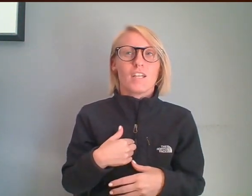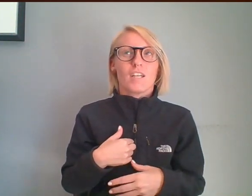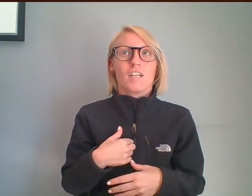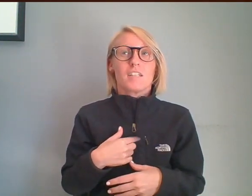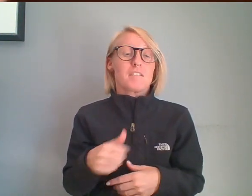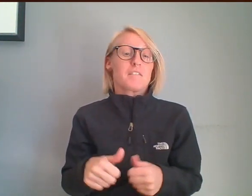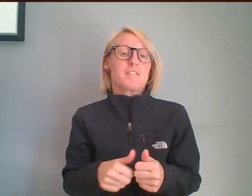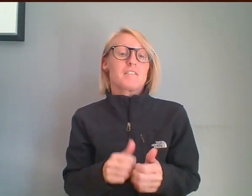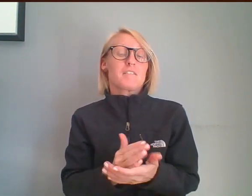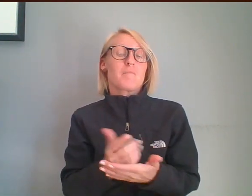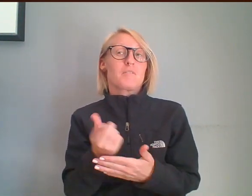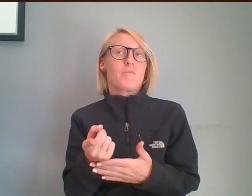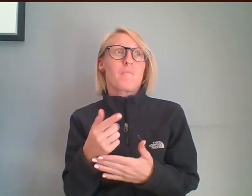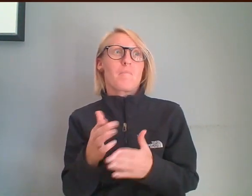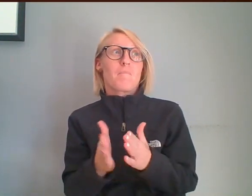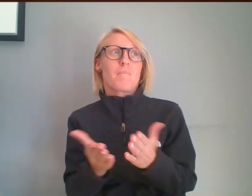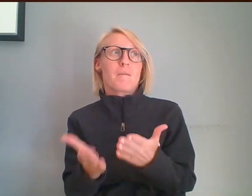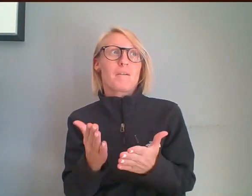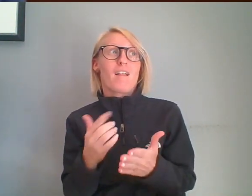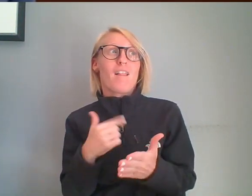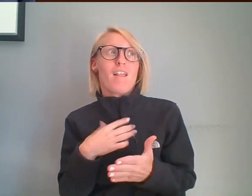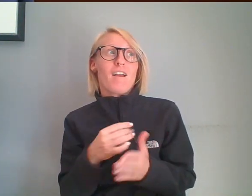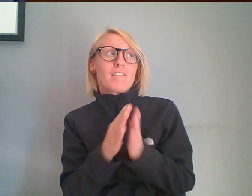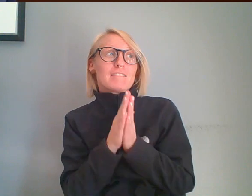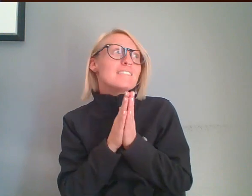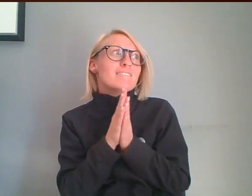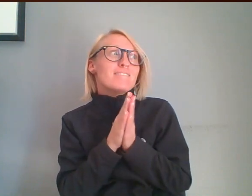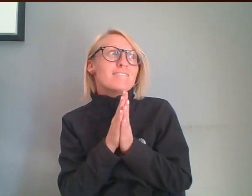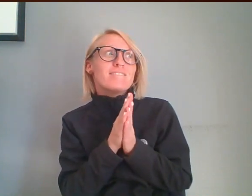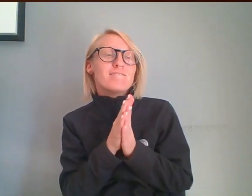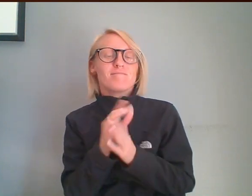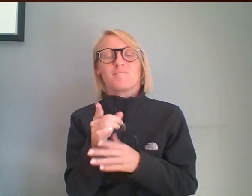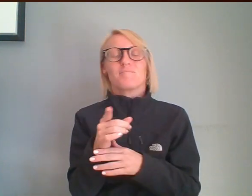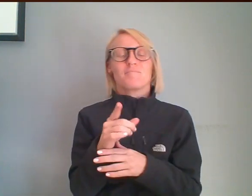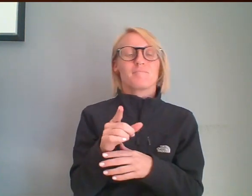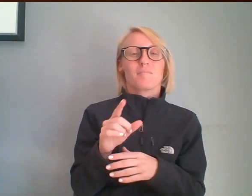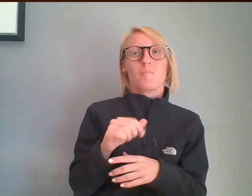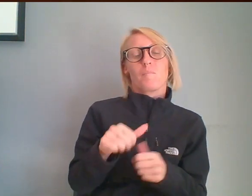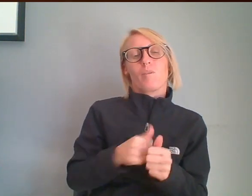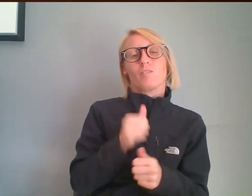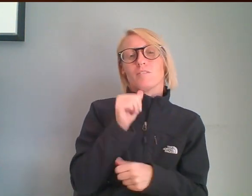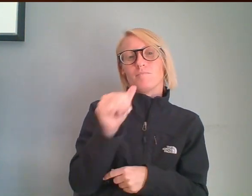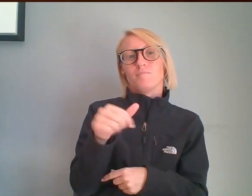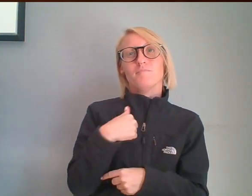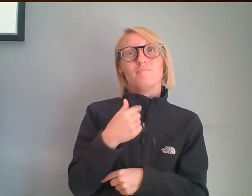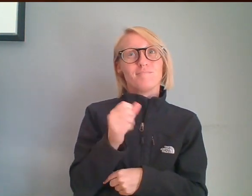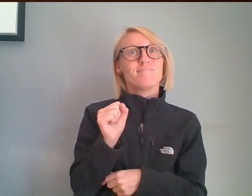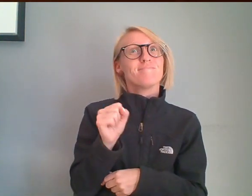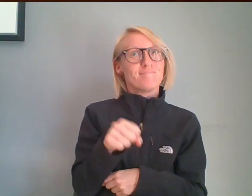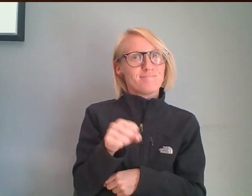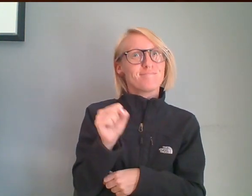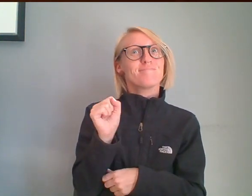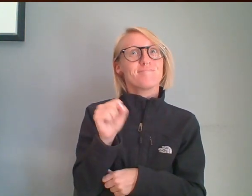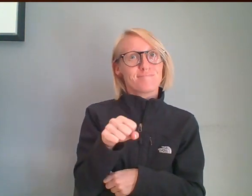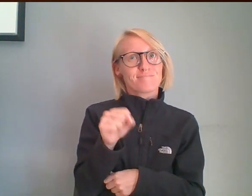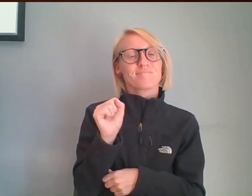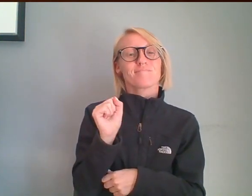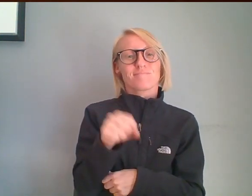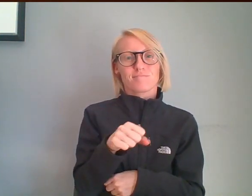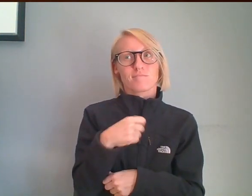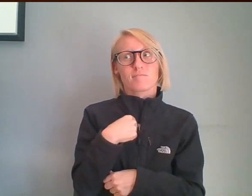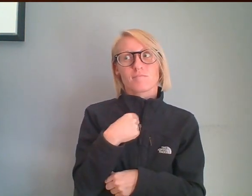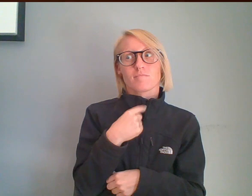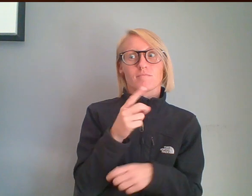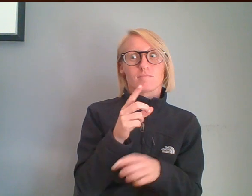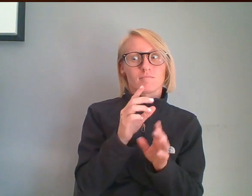somebody suffer, okay? But most of us don't. So what do? We sit there and we nod and we smile, or we